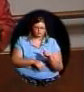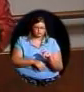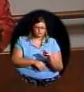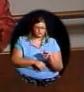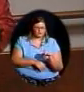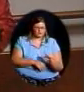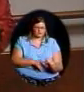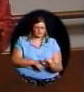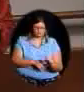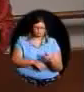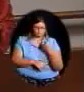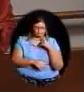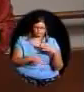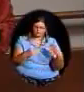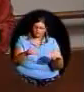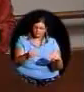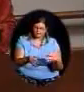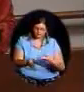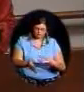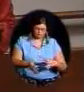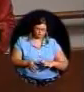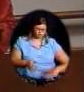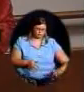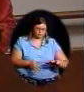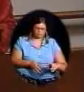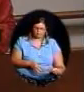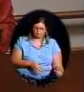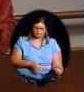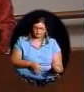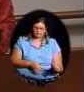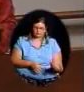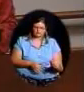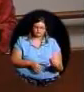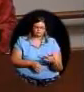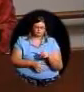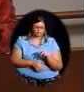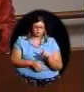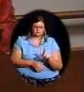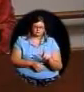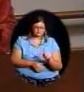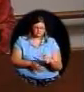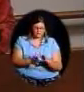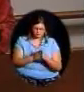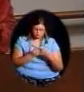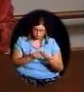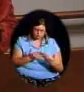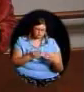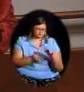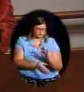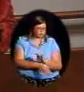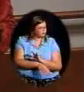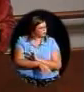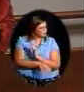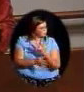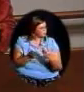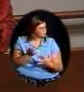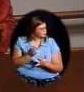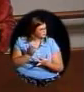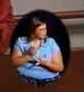the potential sale of property, supplemental textbooks for computer information technology,